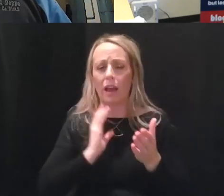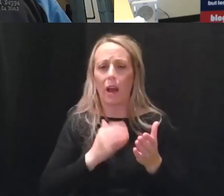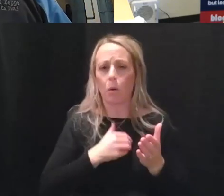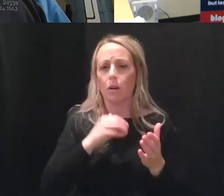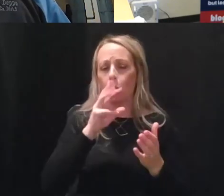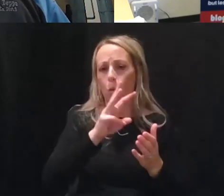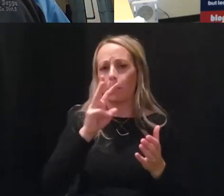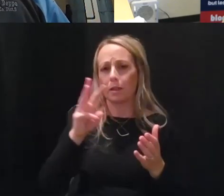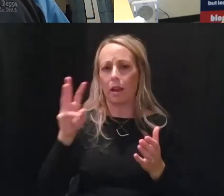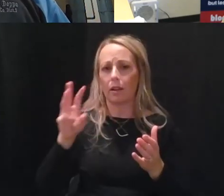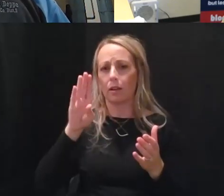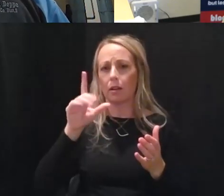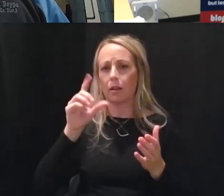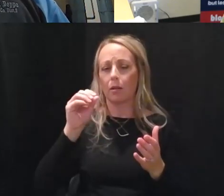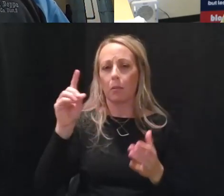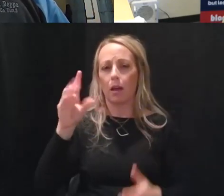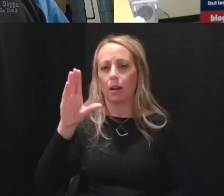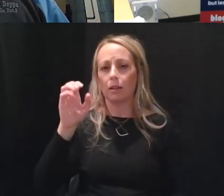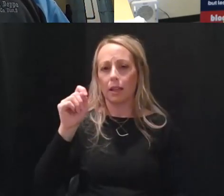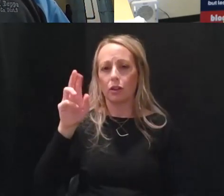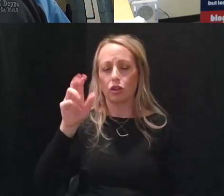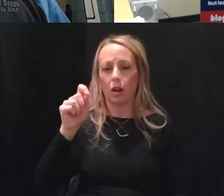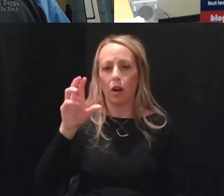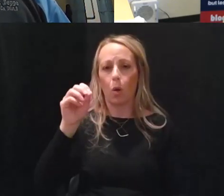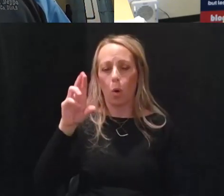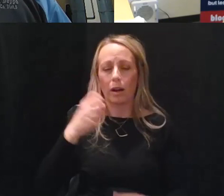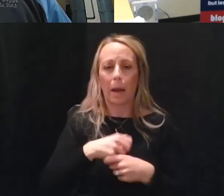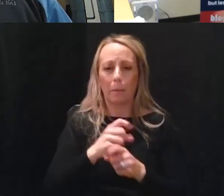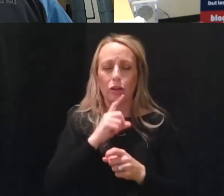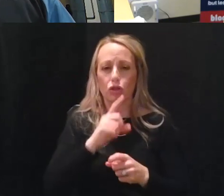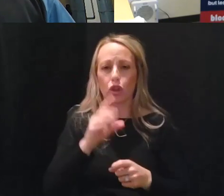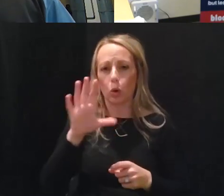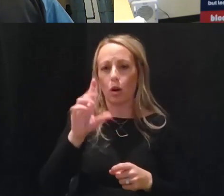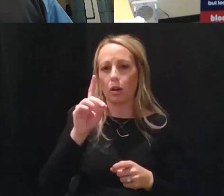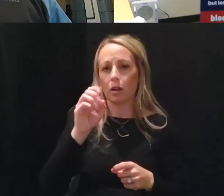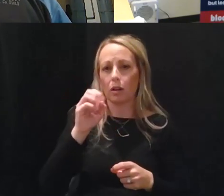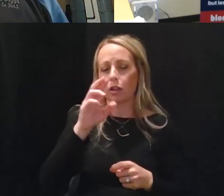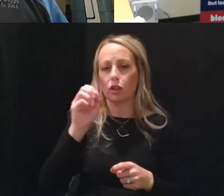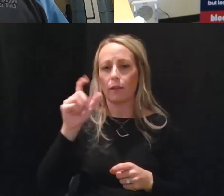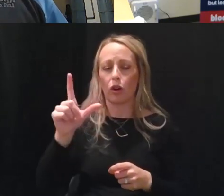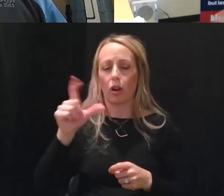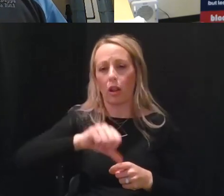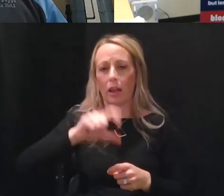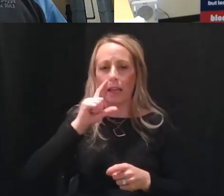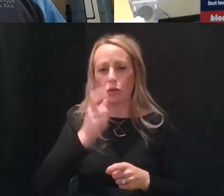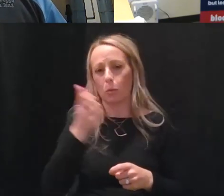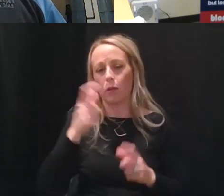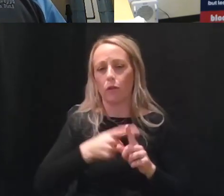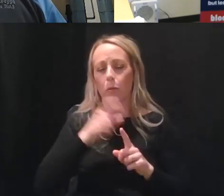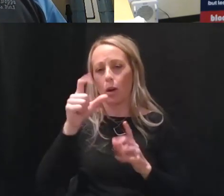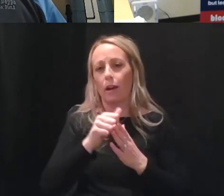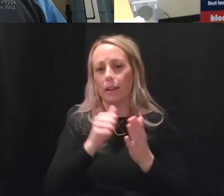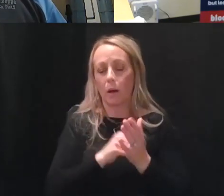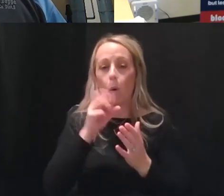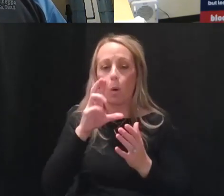can input your information, and we'll make sure that deferral is removed from your account so that you can come in and donate, or we'll get the additional information